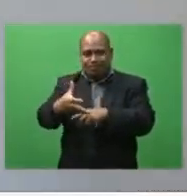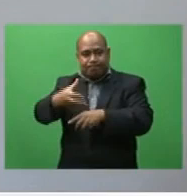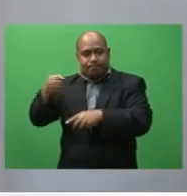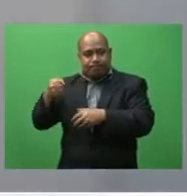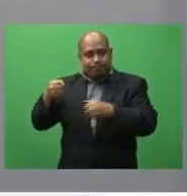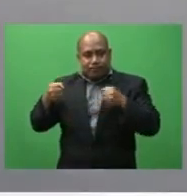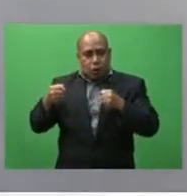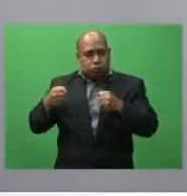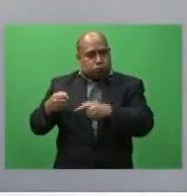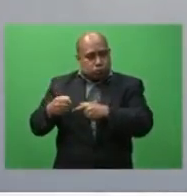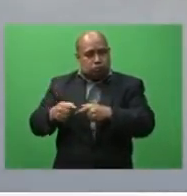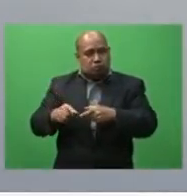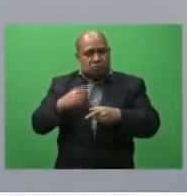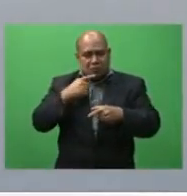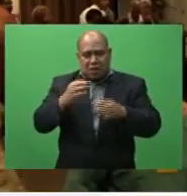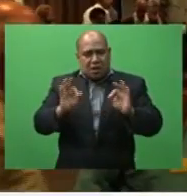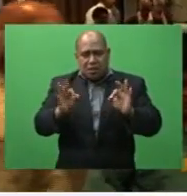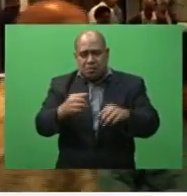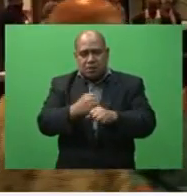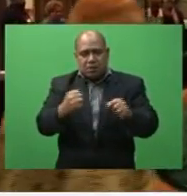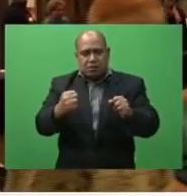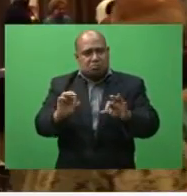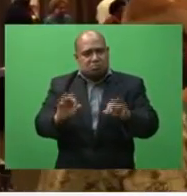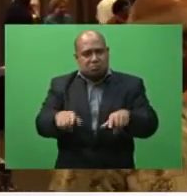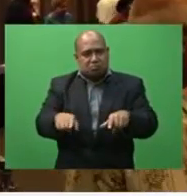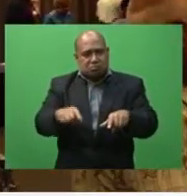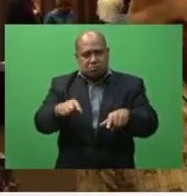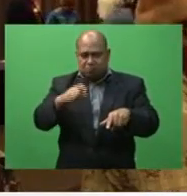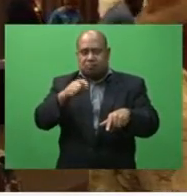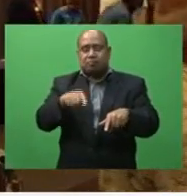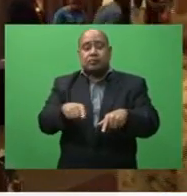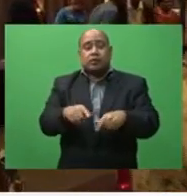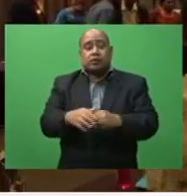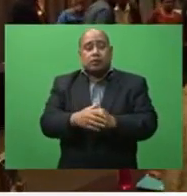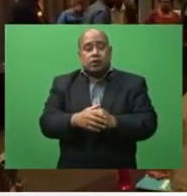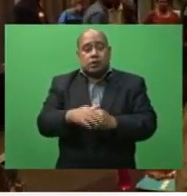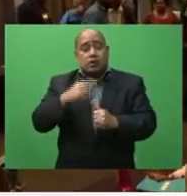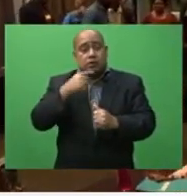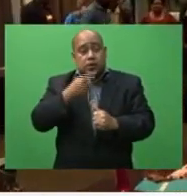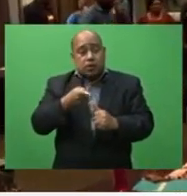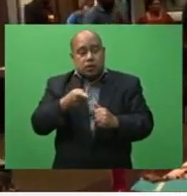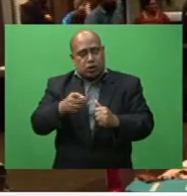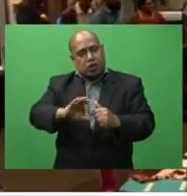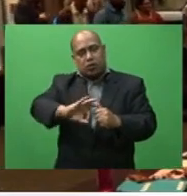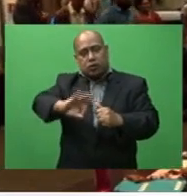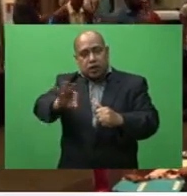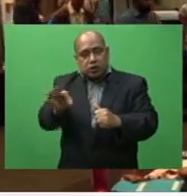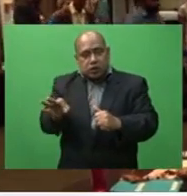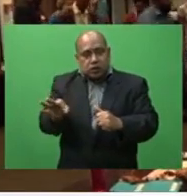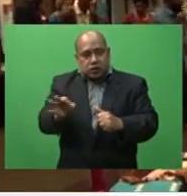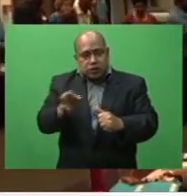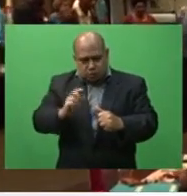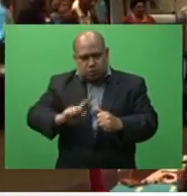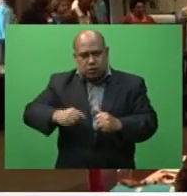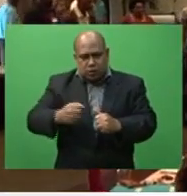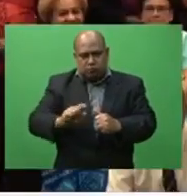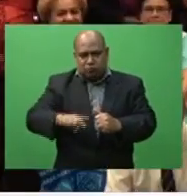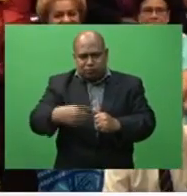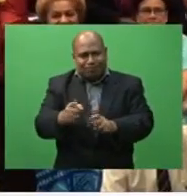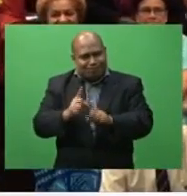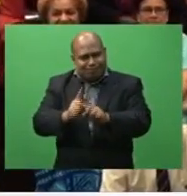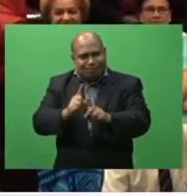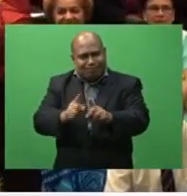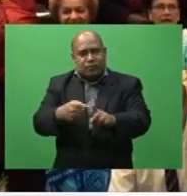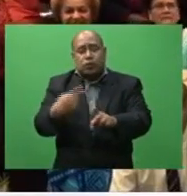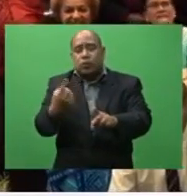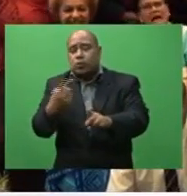to suspend her. Singh then responds to say that he has not suspended her and is merely following directions as to who is the